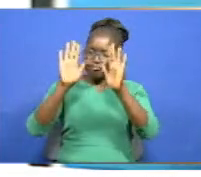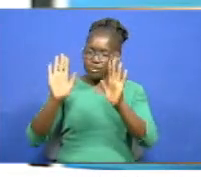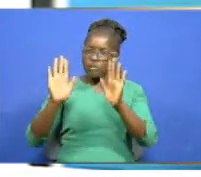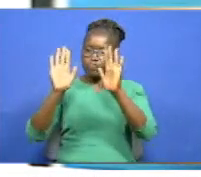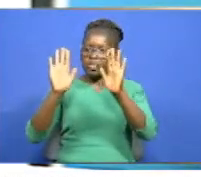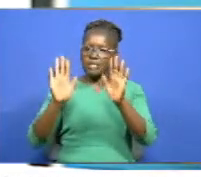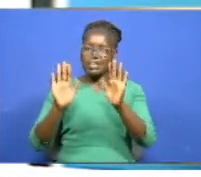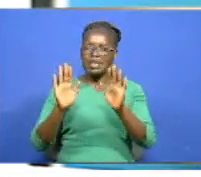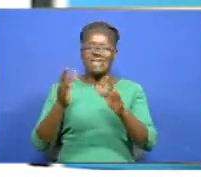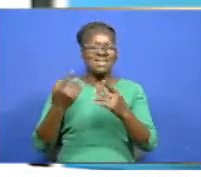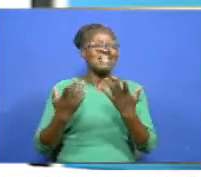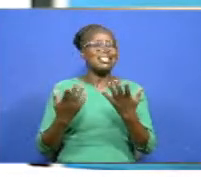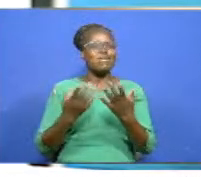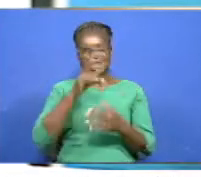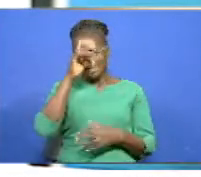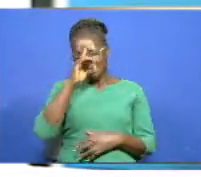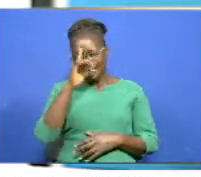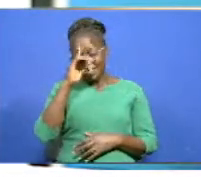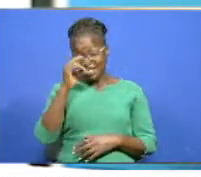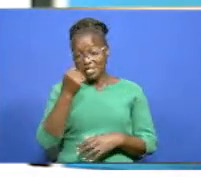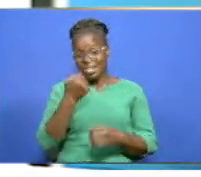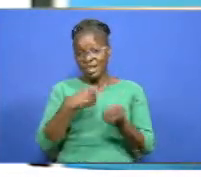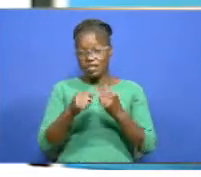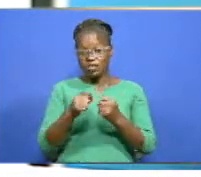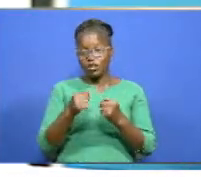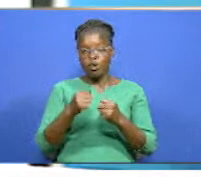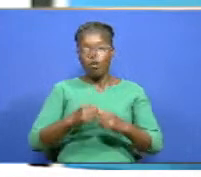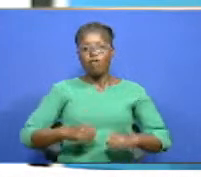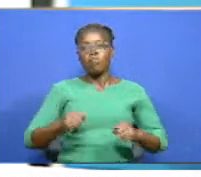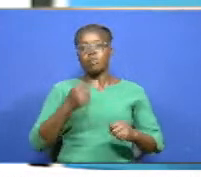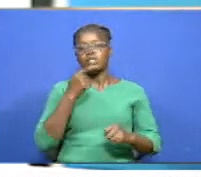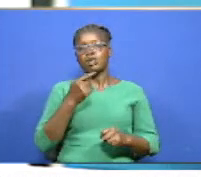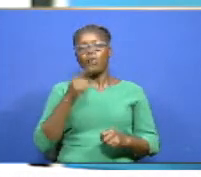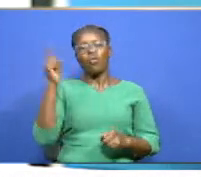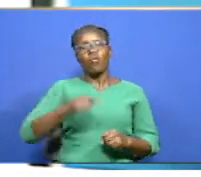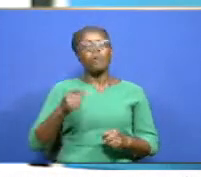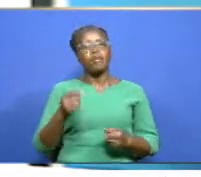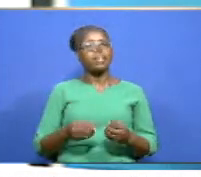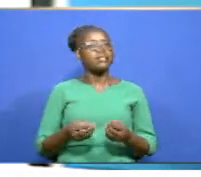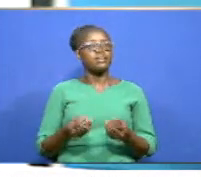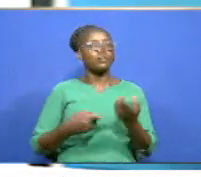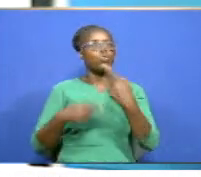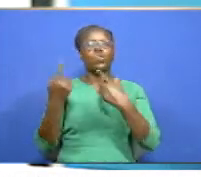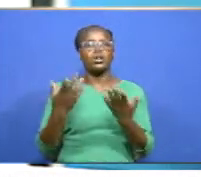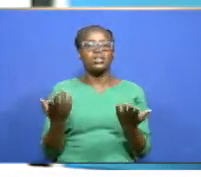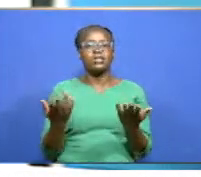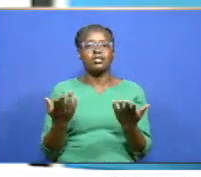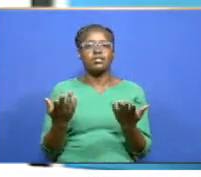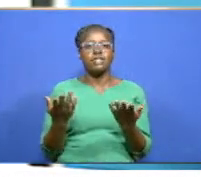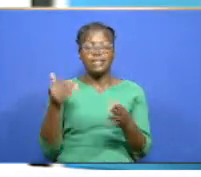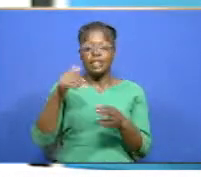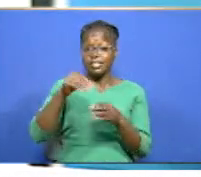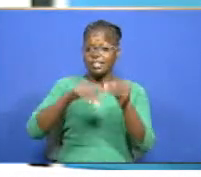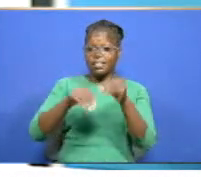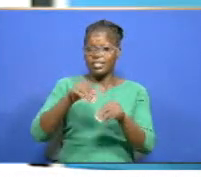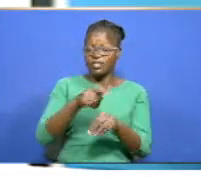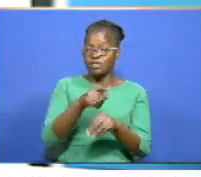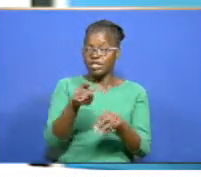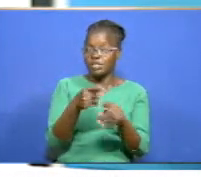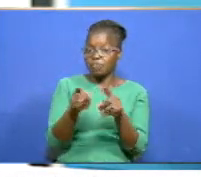do or die for him as well, because maybe his party boss has told him, we got to deliver this, got to deliver this election. But